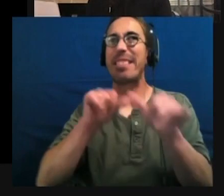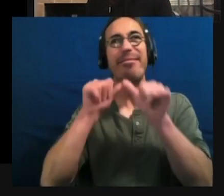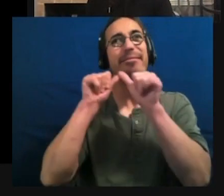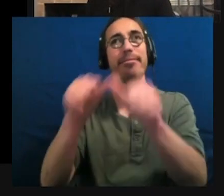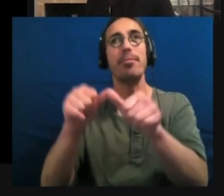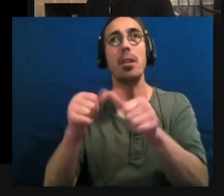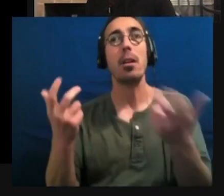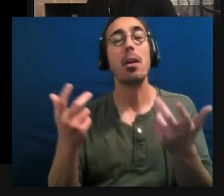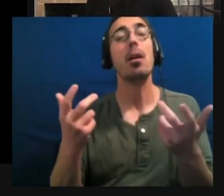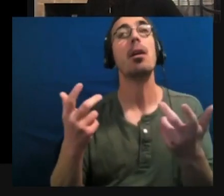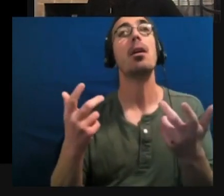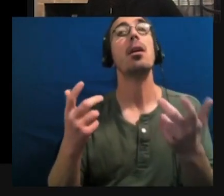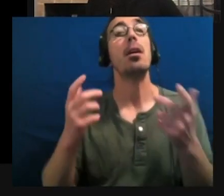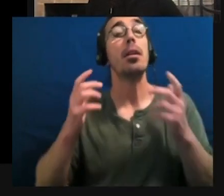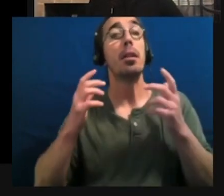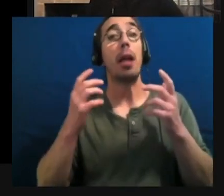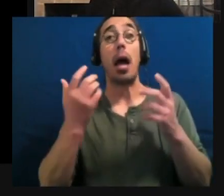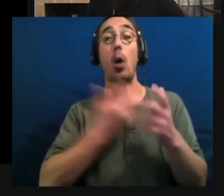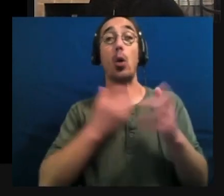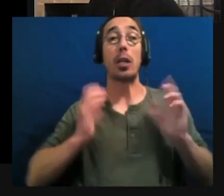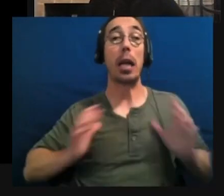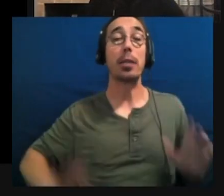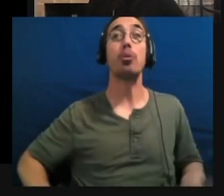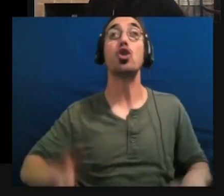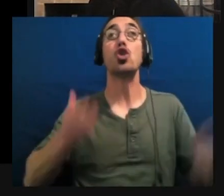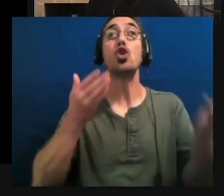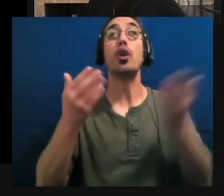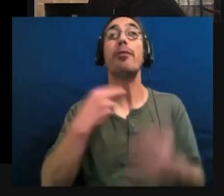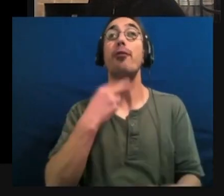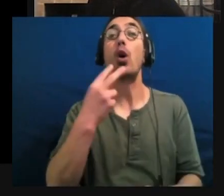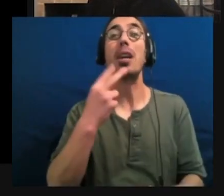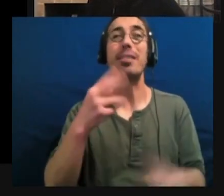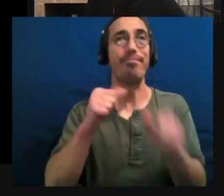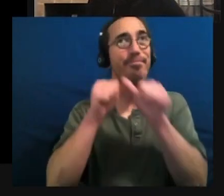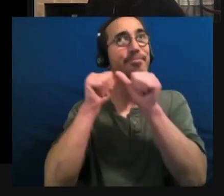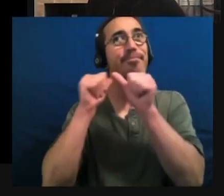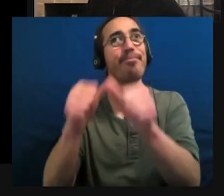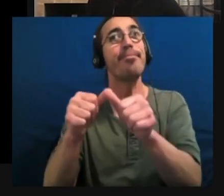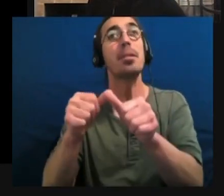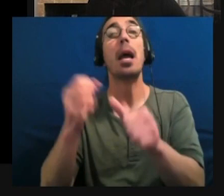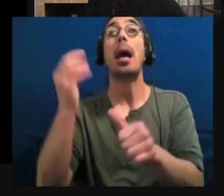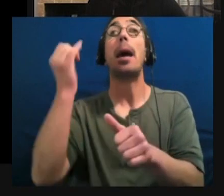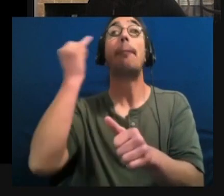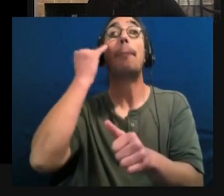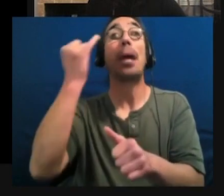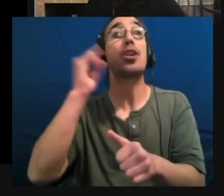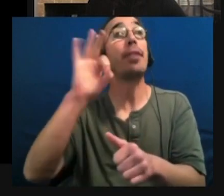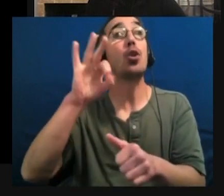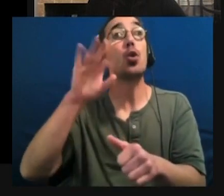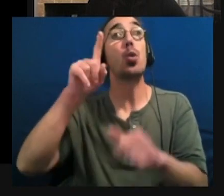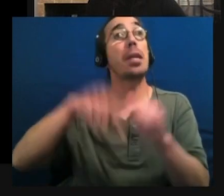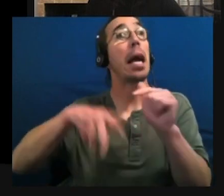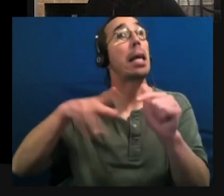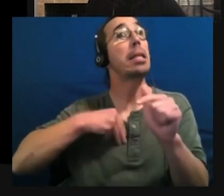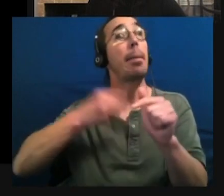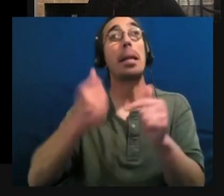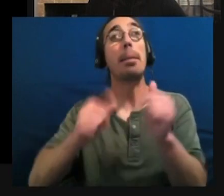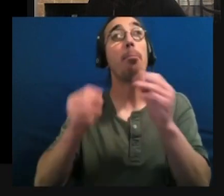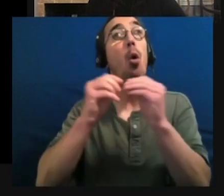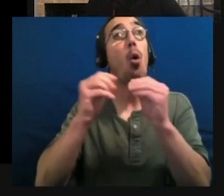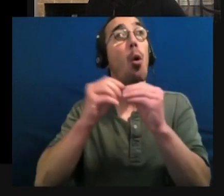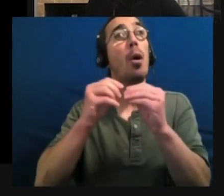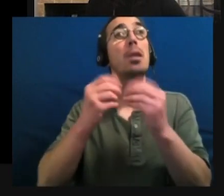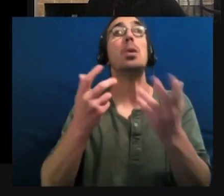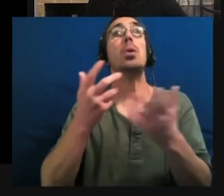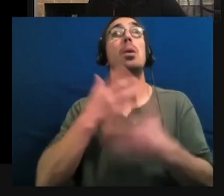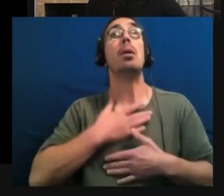go away. Imagine excusing yourself whenever you couldn't take it anymore, or just breathing and eating out in the open